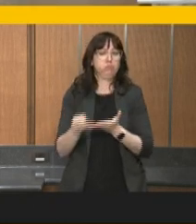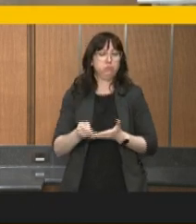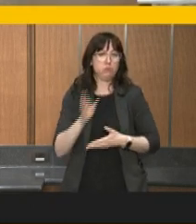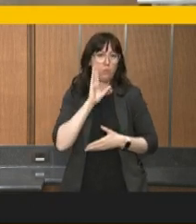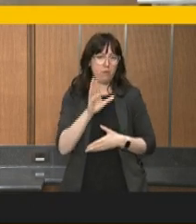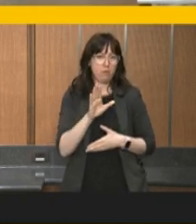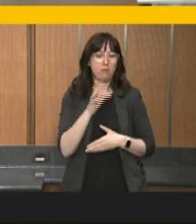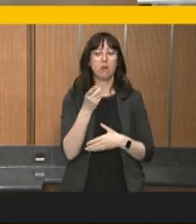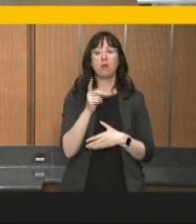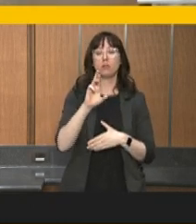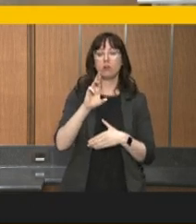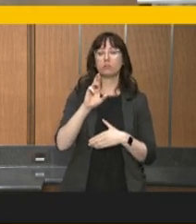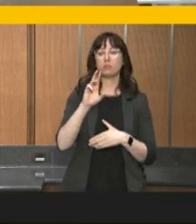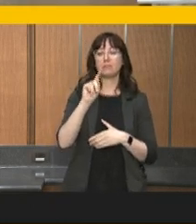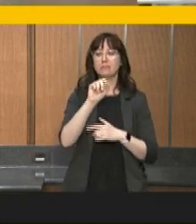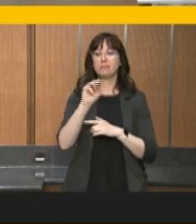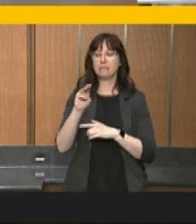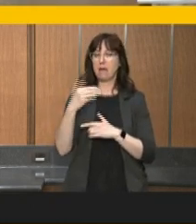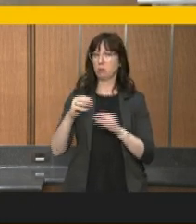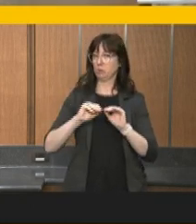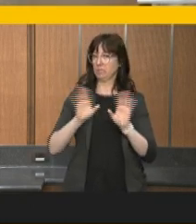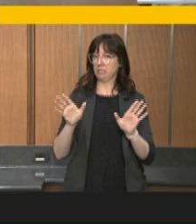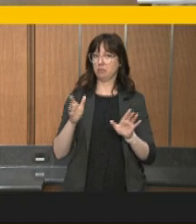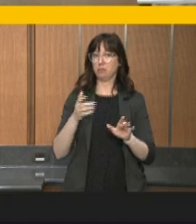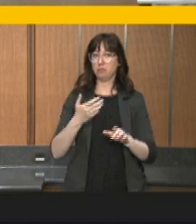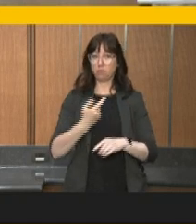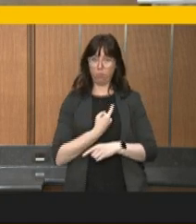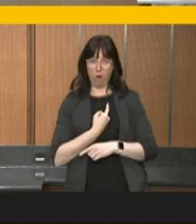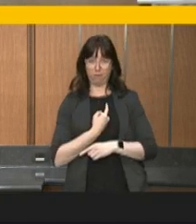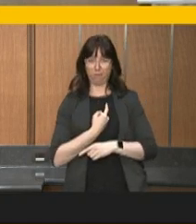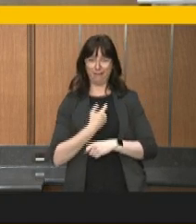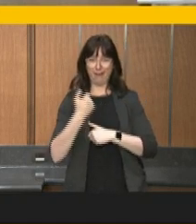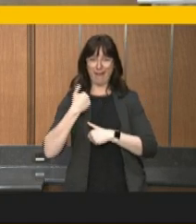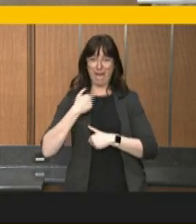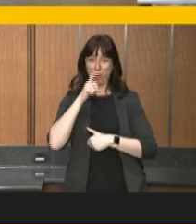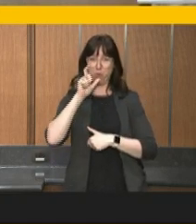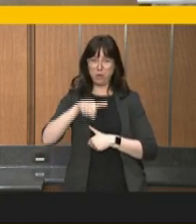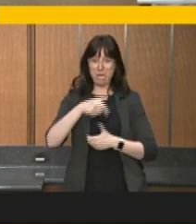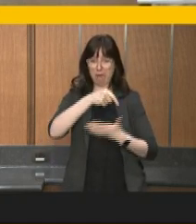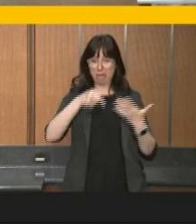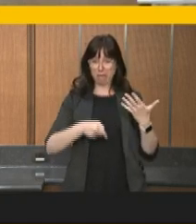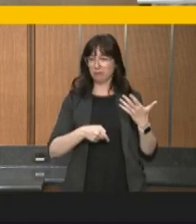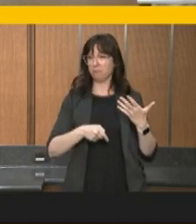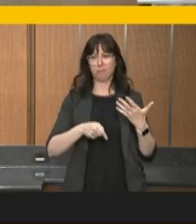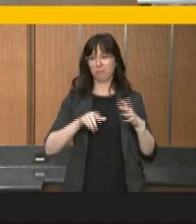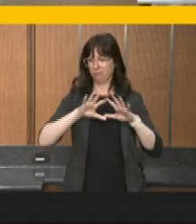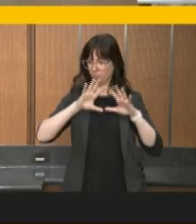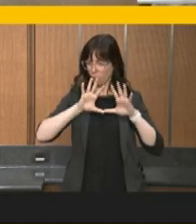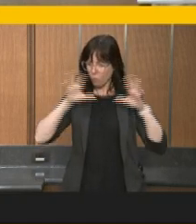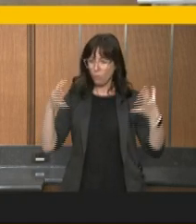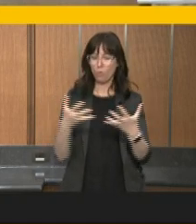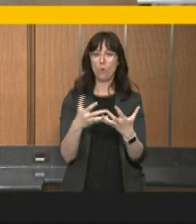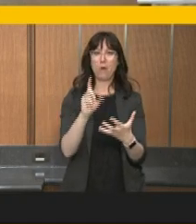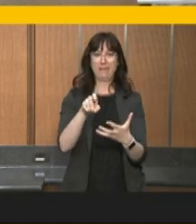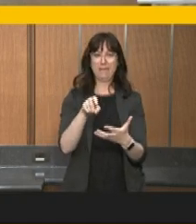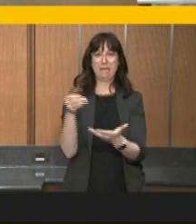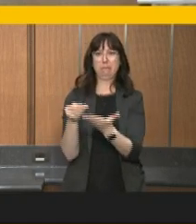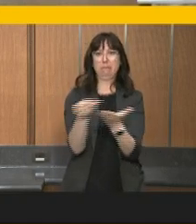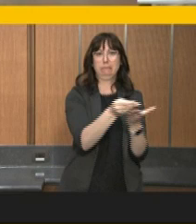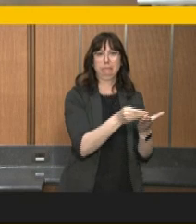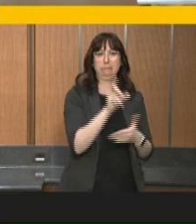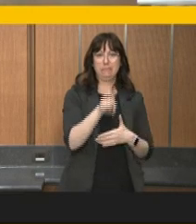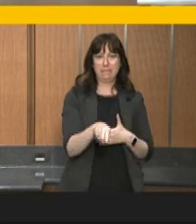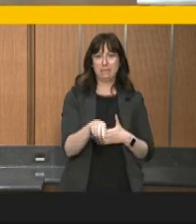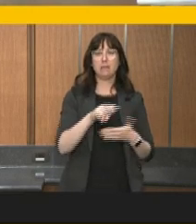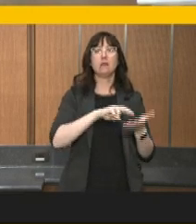quite direct in saying that we are not the only country looking for these kinds of supplies. So we are also working with the Minister